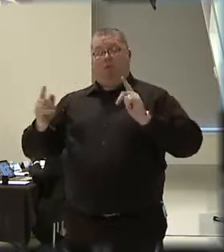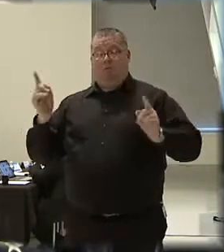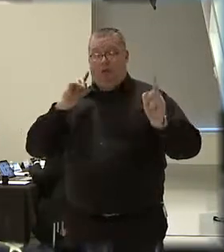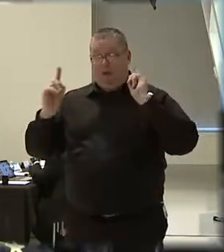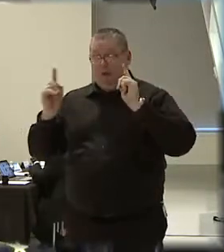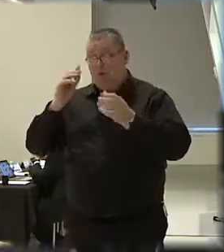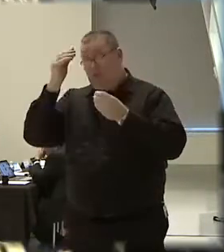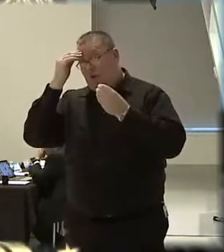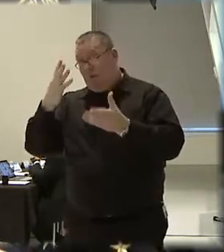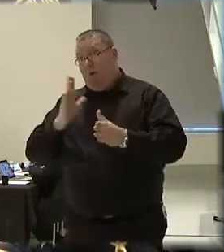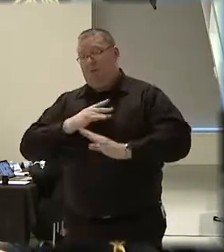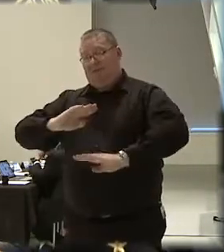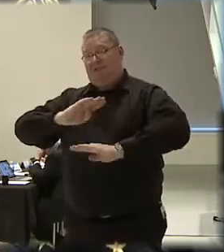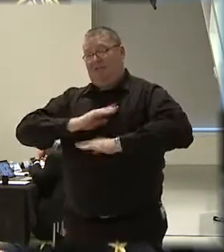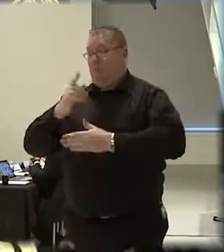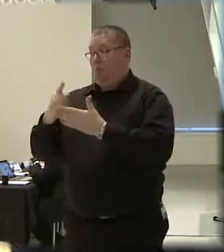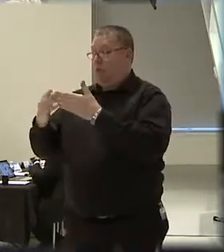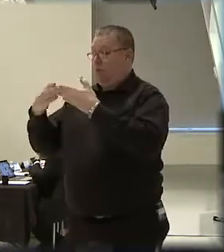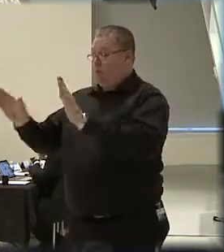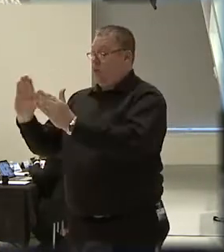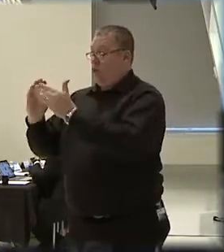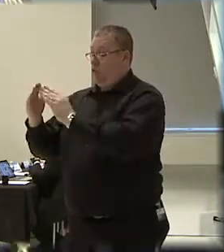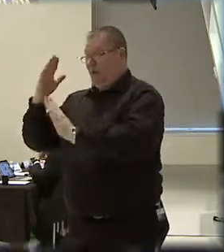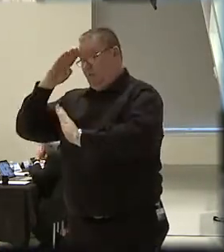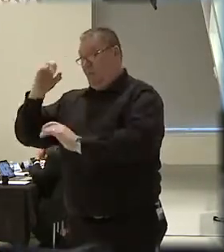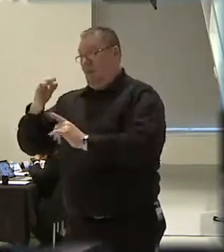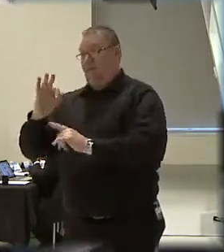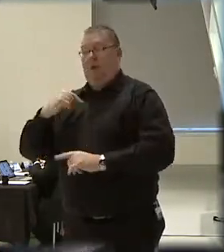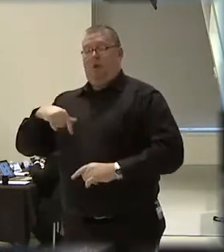what the public expects of us.